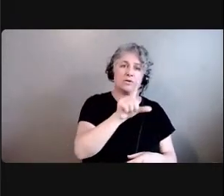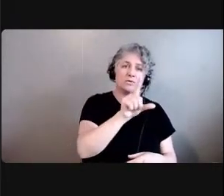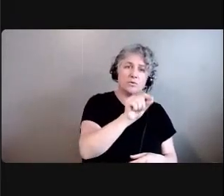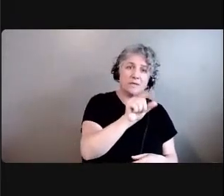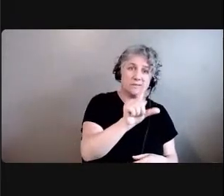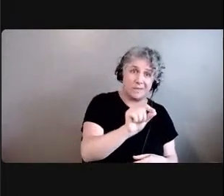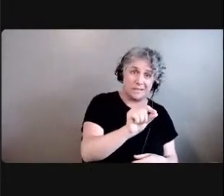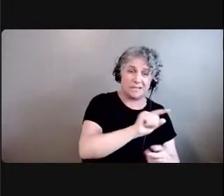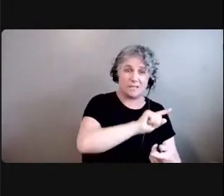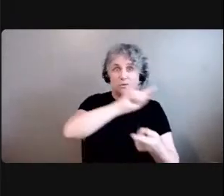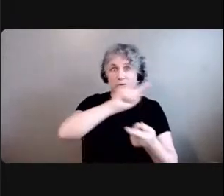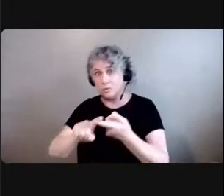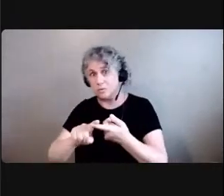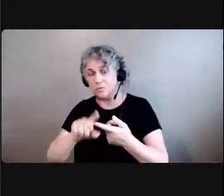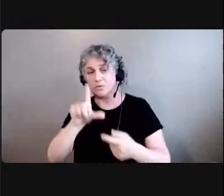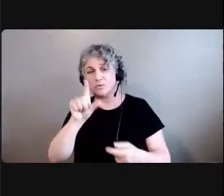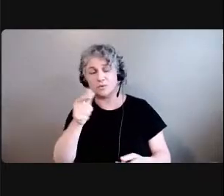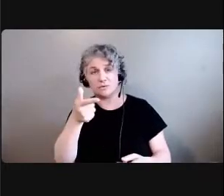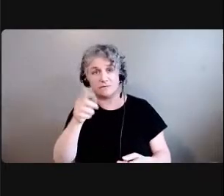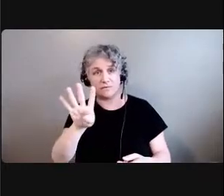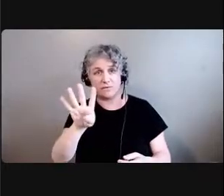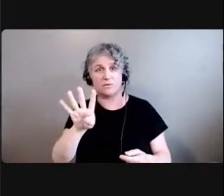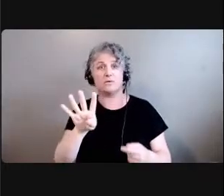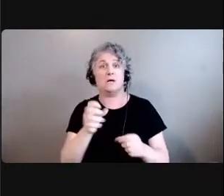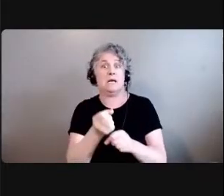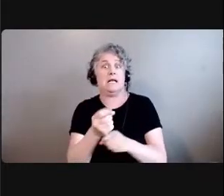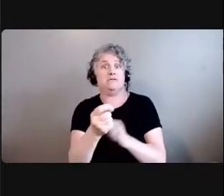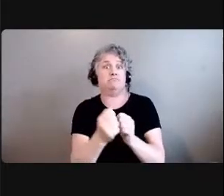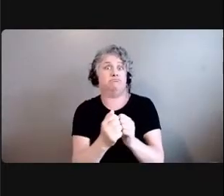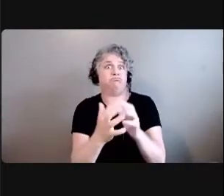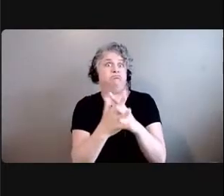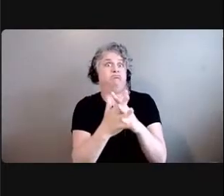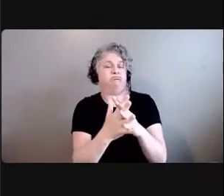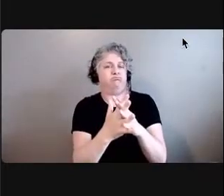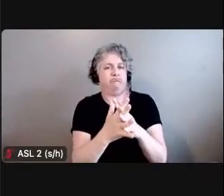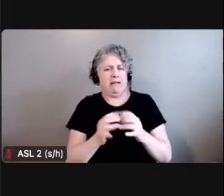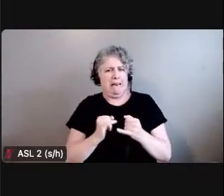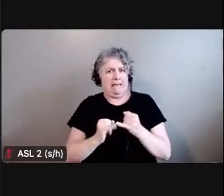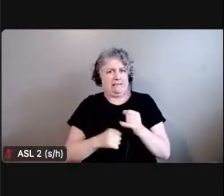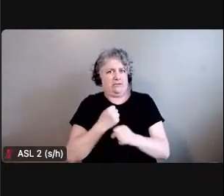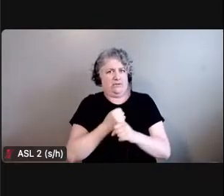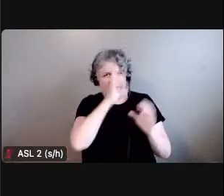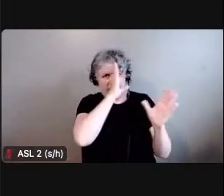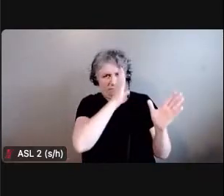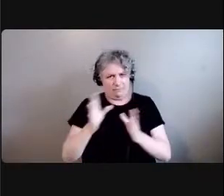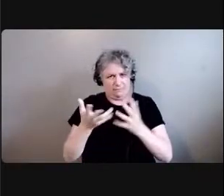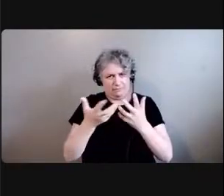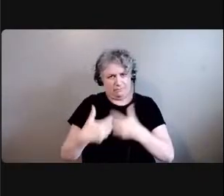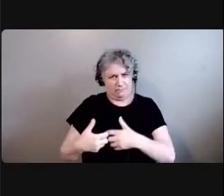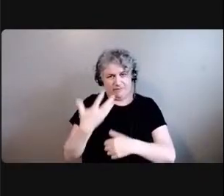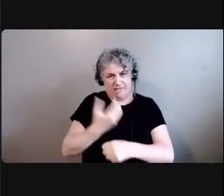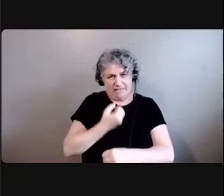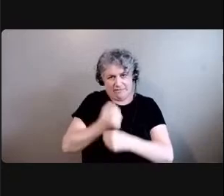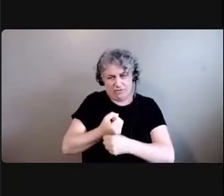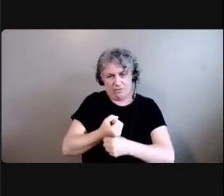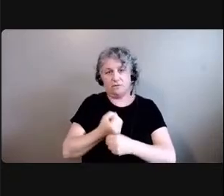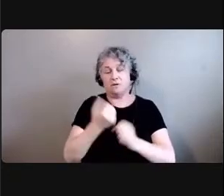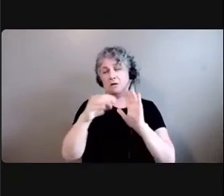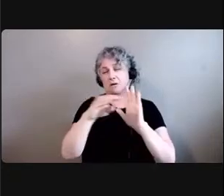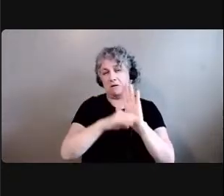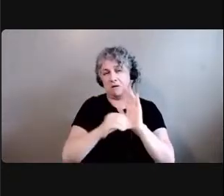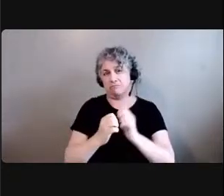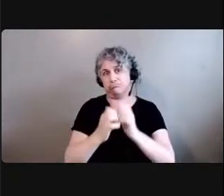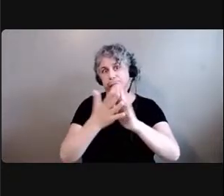2024, so it's currently being implemented. Next year is the last year of this 5-year plan. In addition to